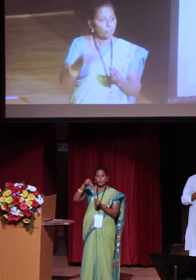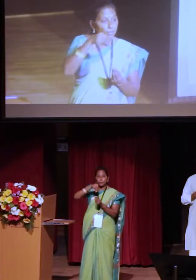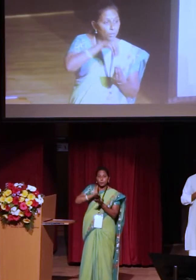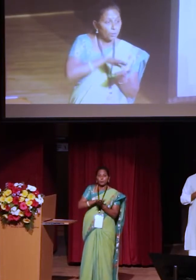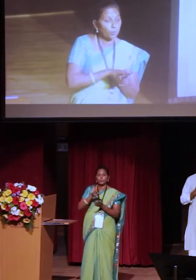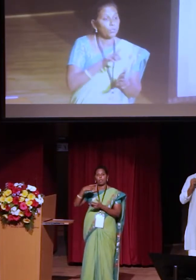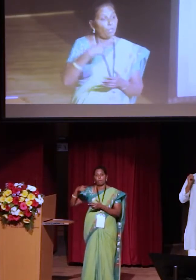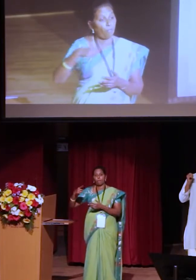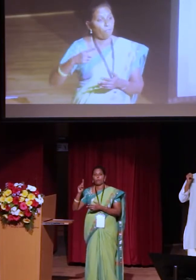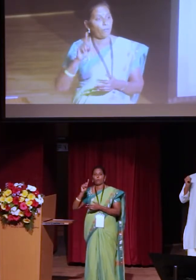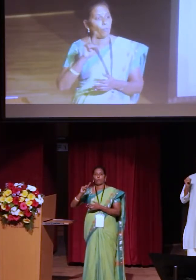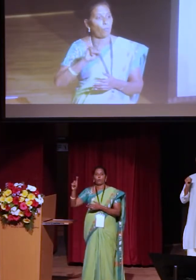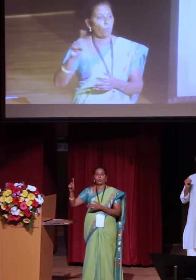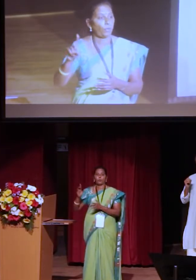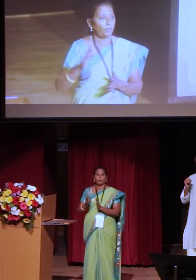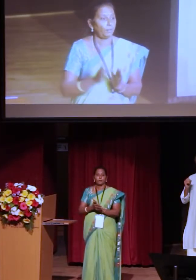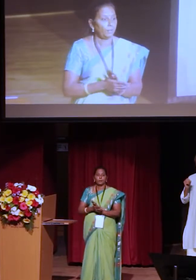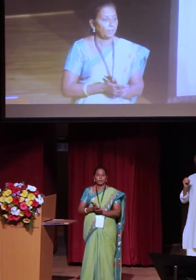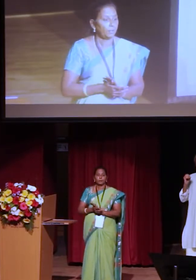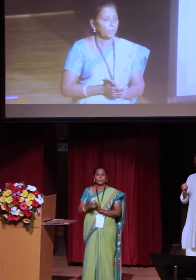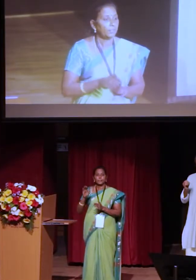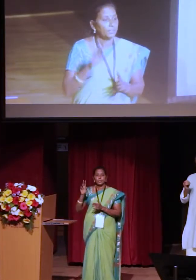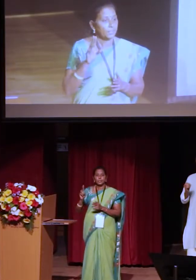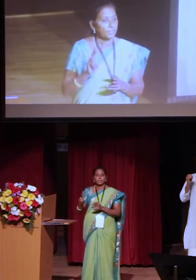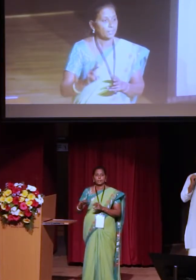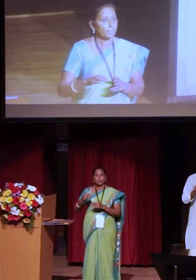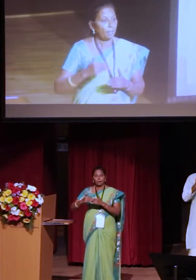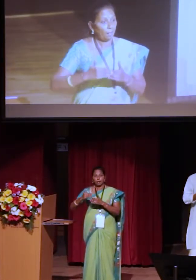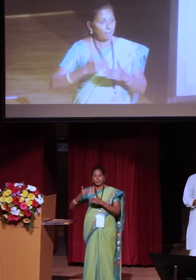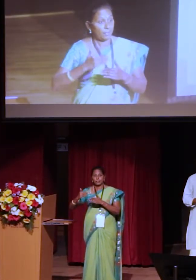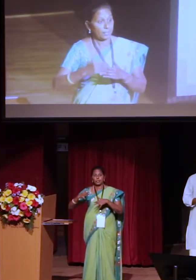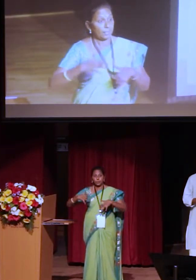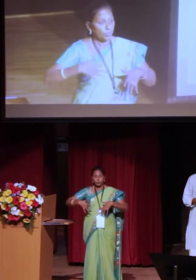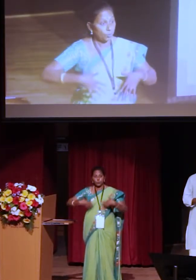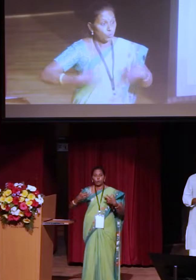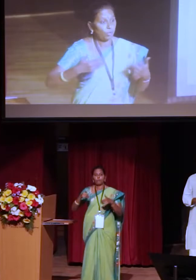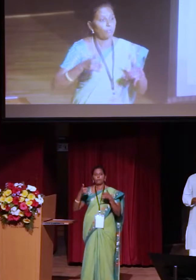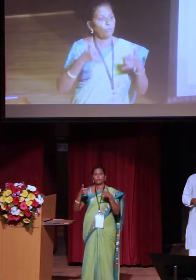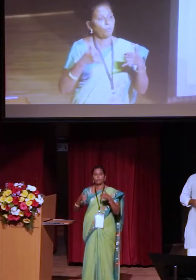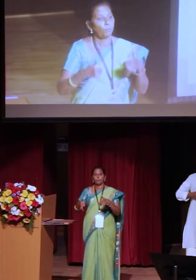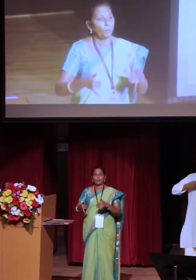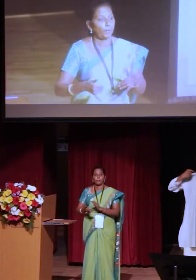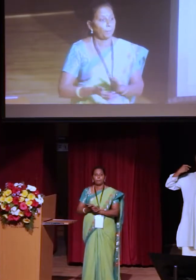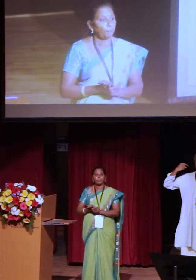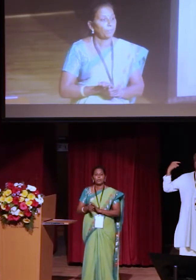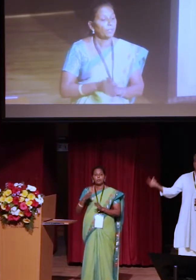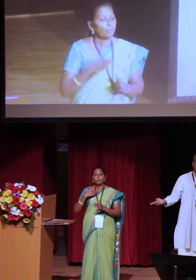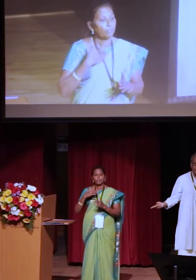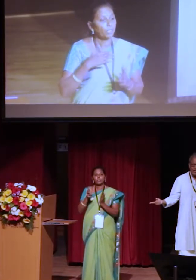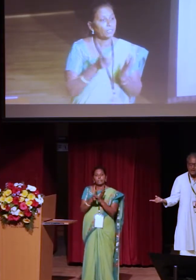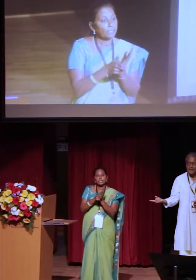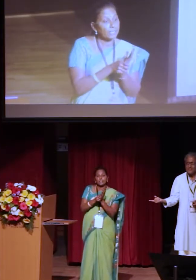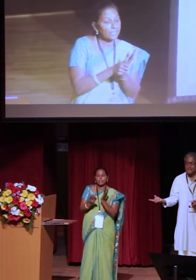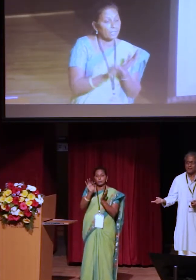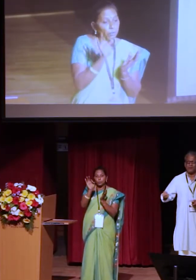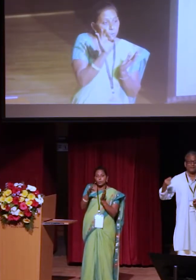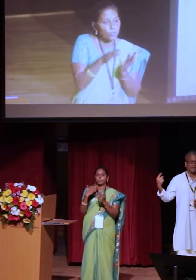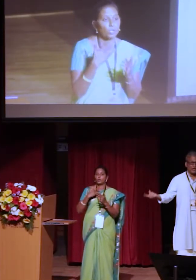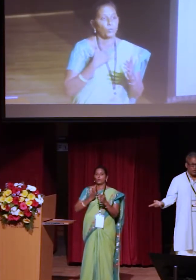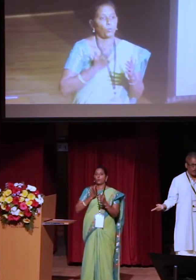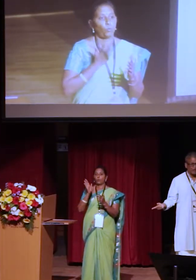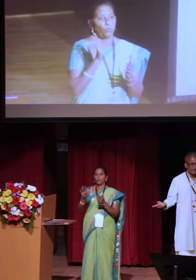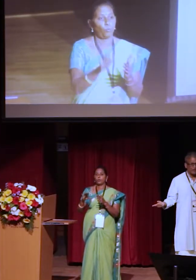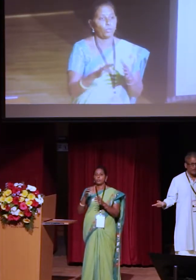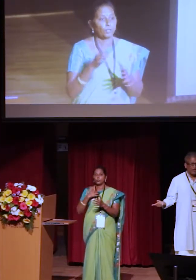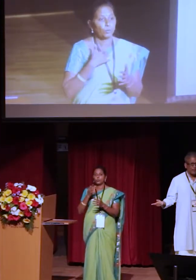everyone, such that in extended and joyful play, whatever skill you originally wanted that